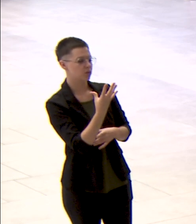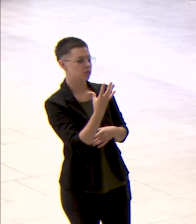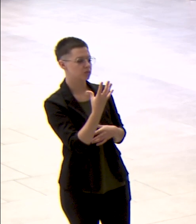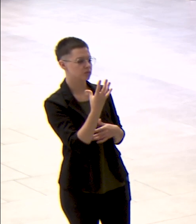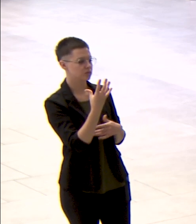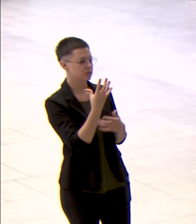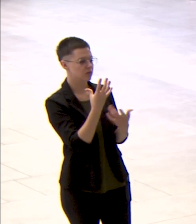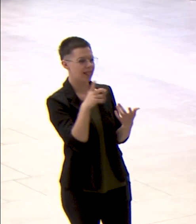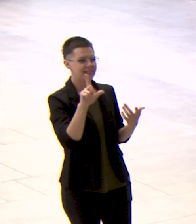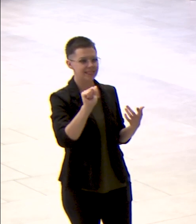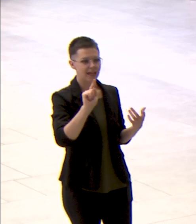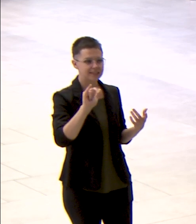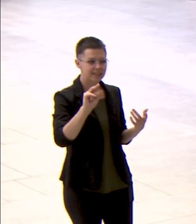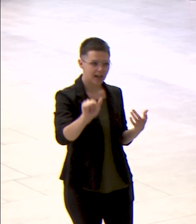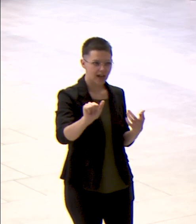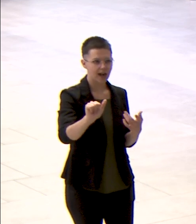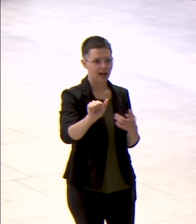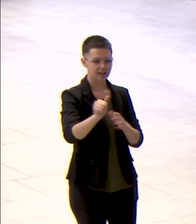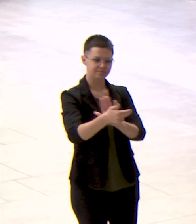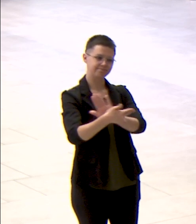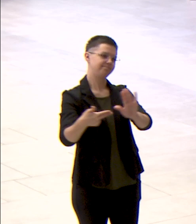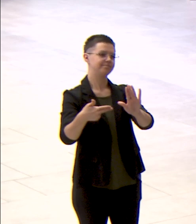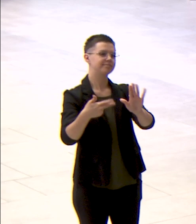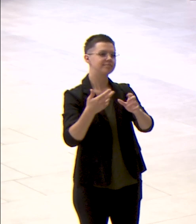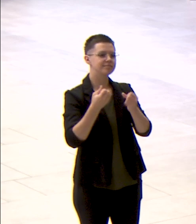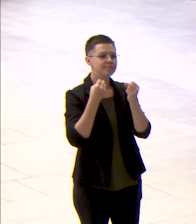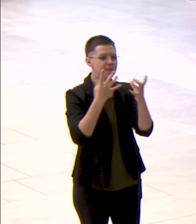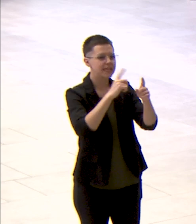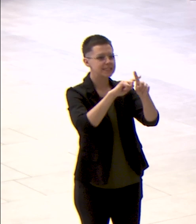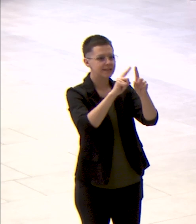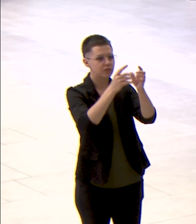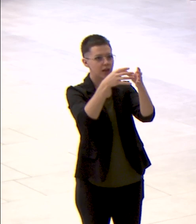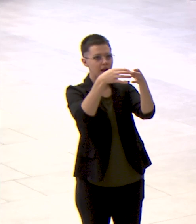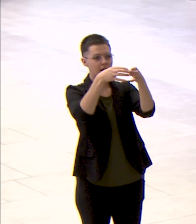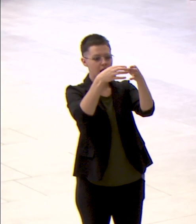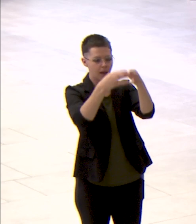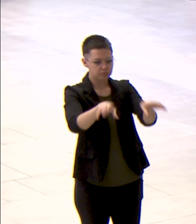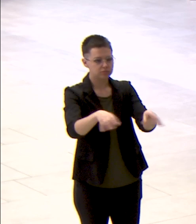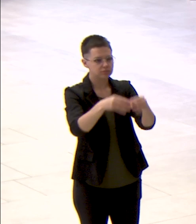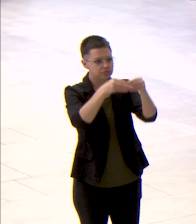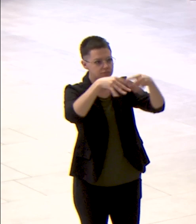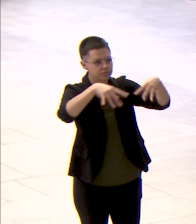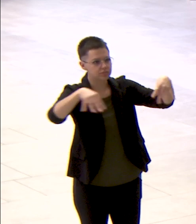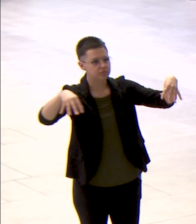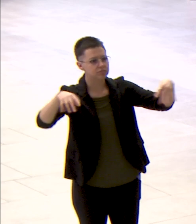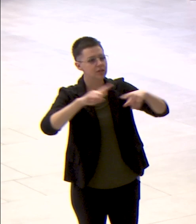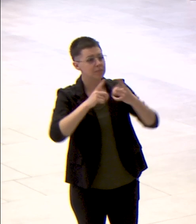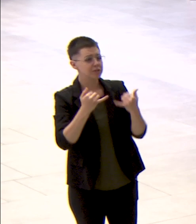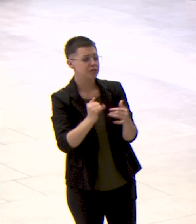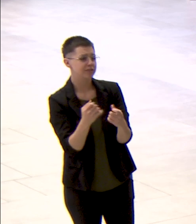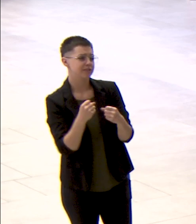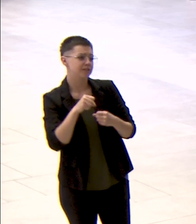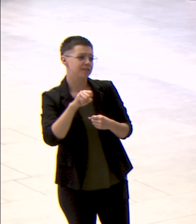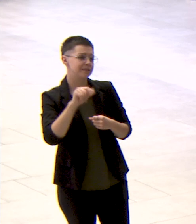there's Hip Latina. There's so many sort of counterparts, and, you know, we believe there's room for all of us. But I am